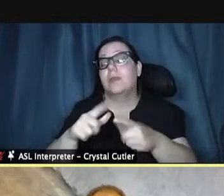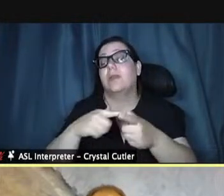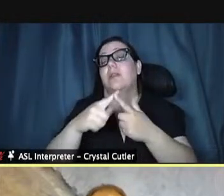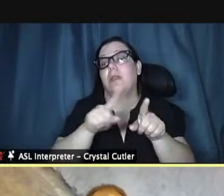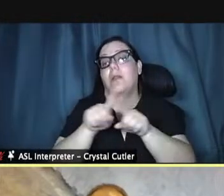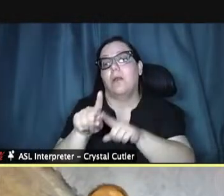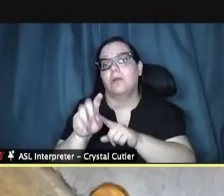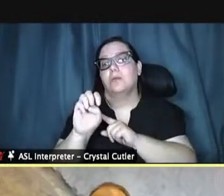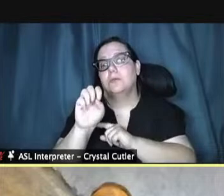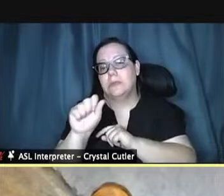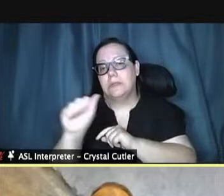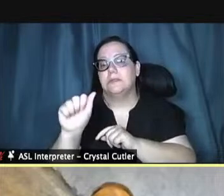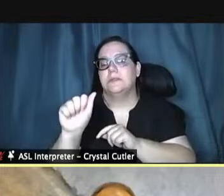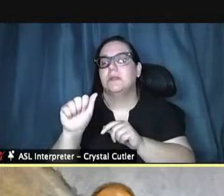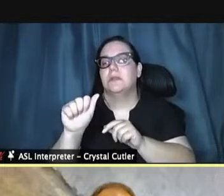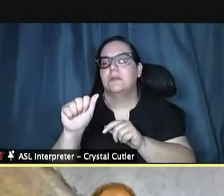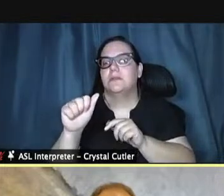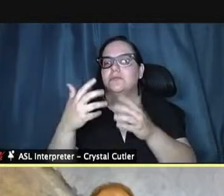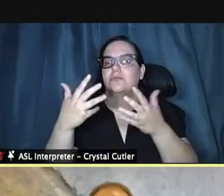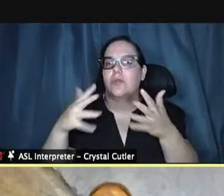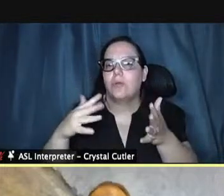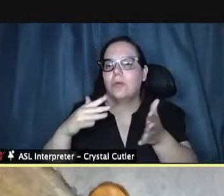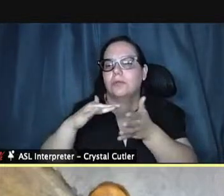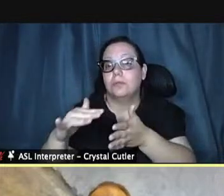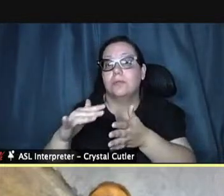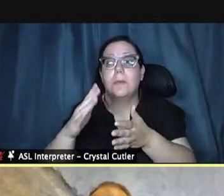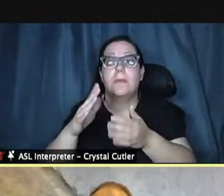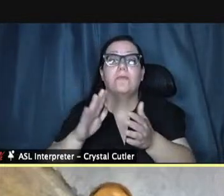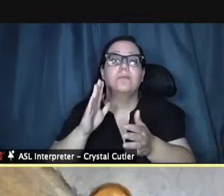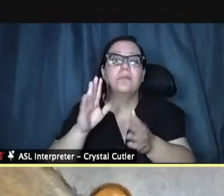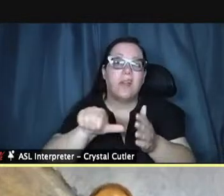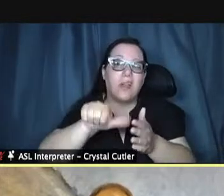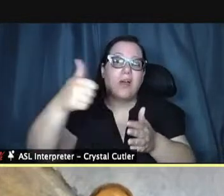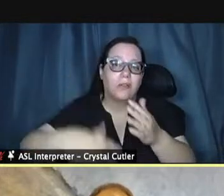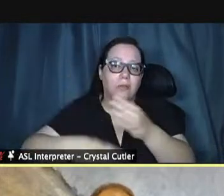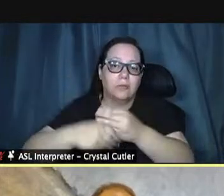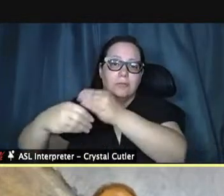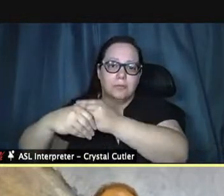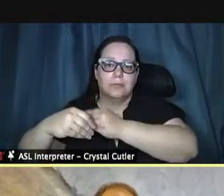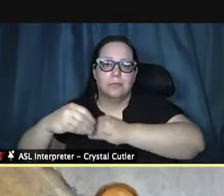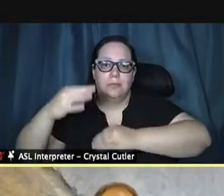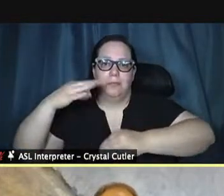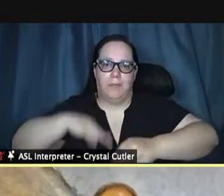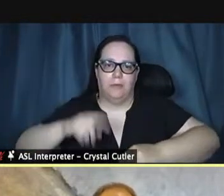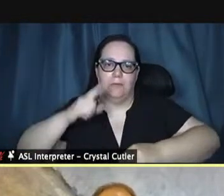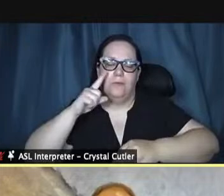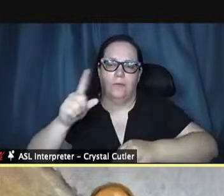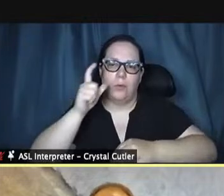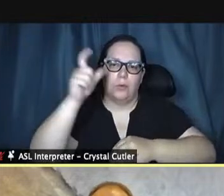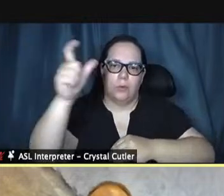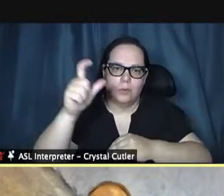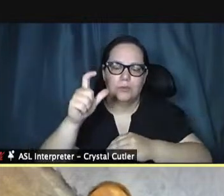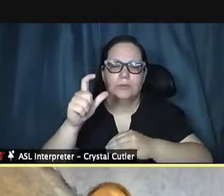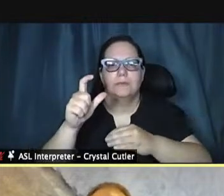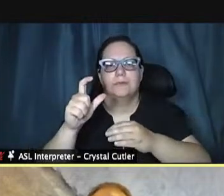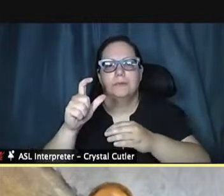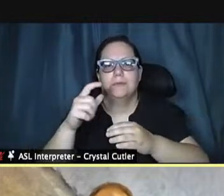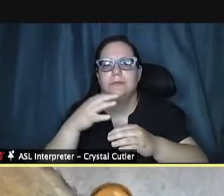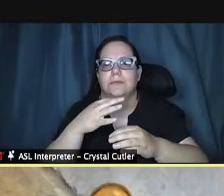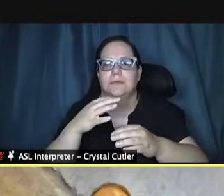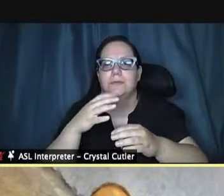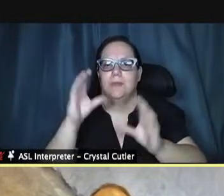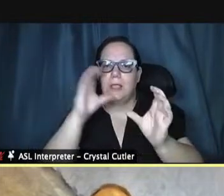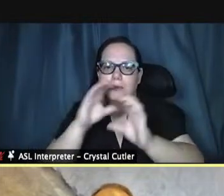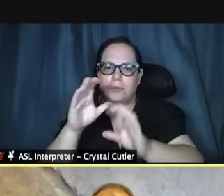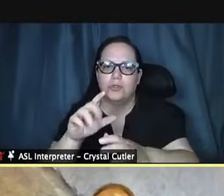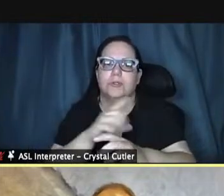lunar exploration. And I'll highlight 2, a multifunction lander called EL3, and a network of lunar communications